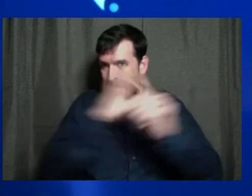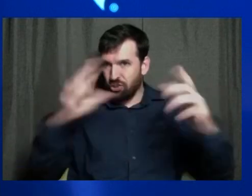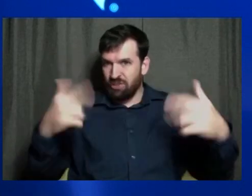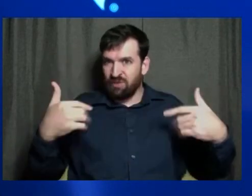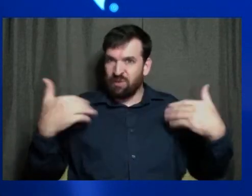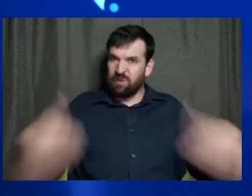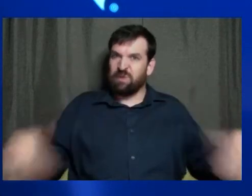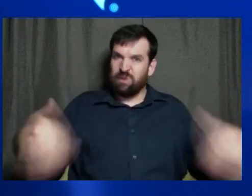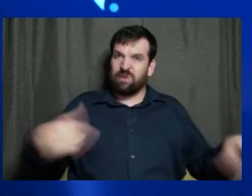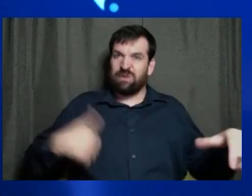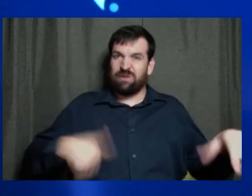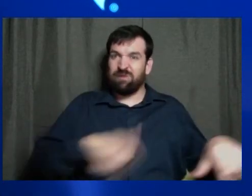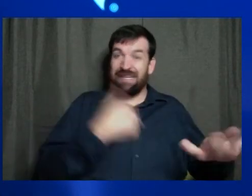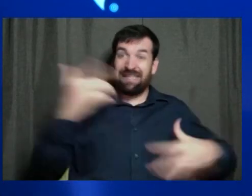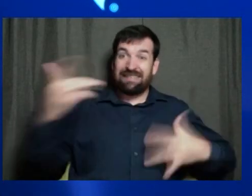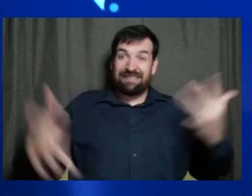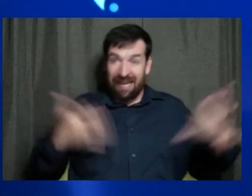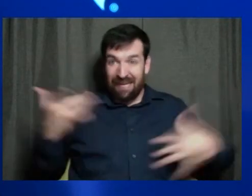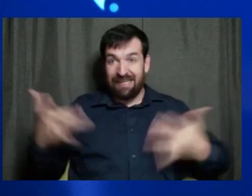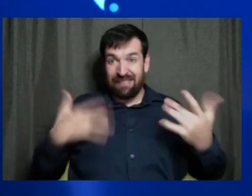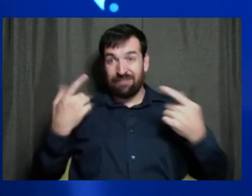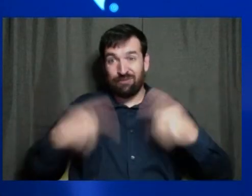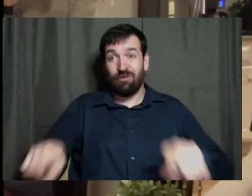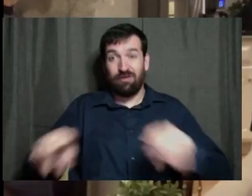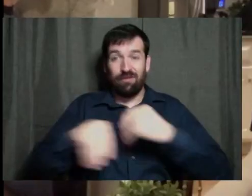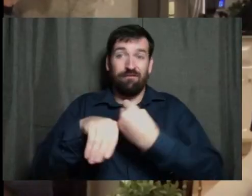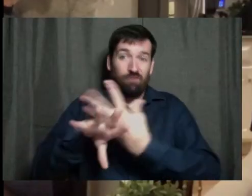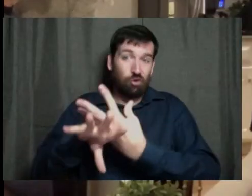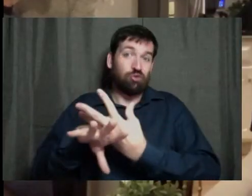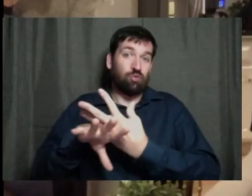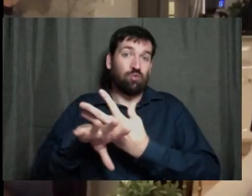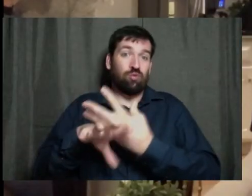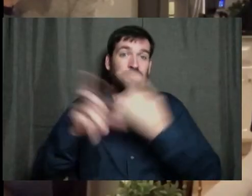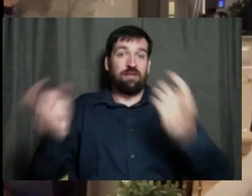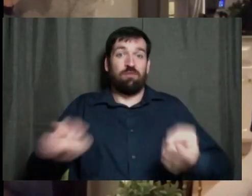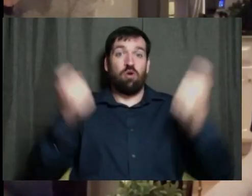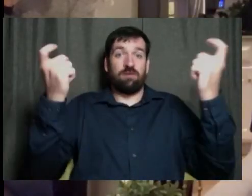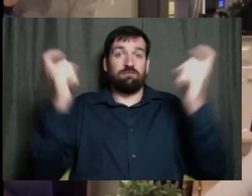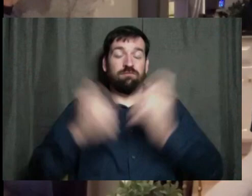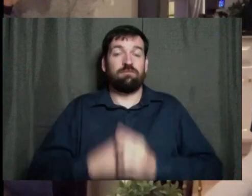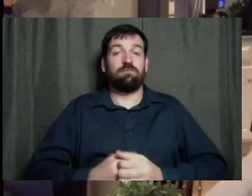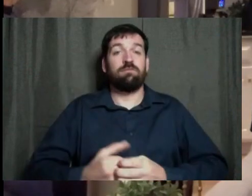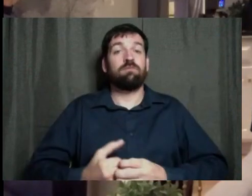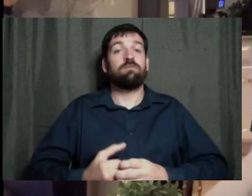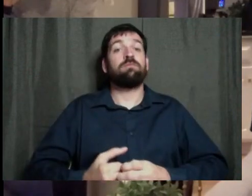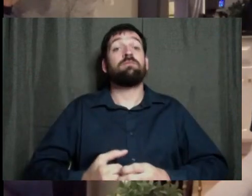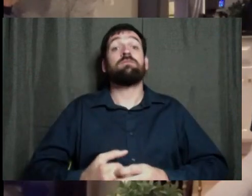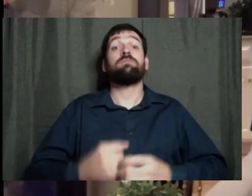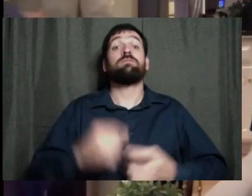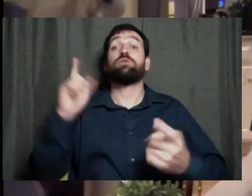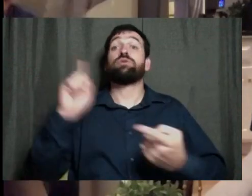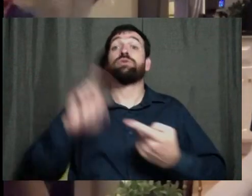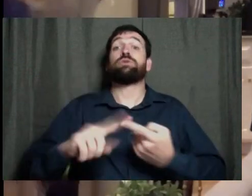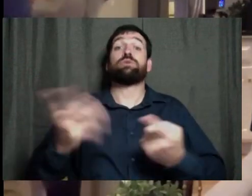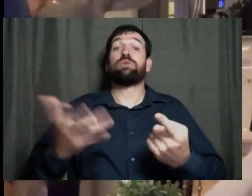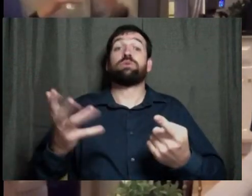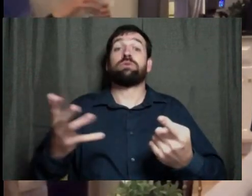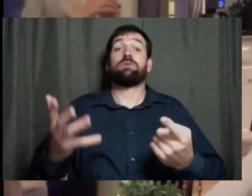gotten during the virtual ceremony. And the Emmy goes to